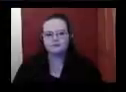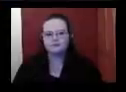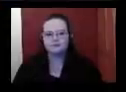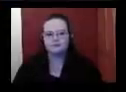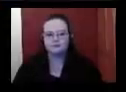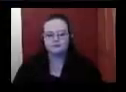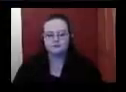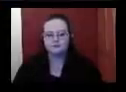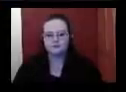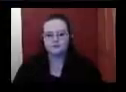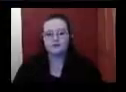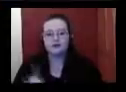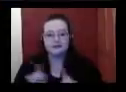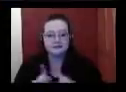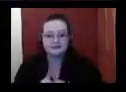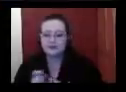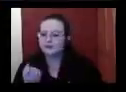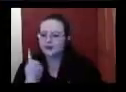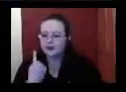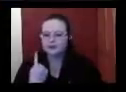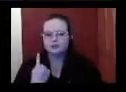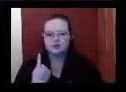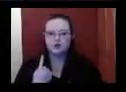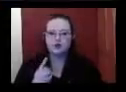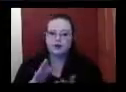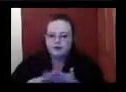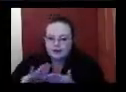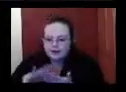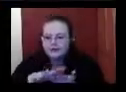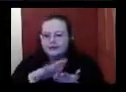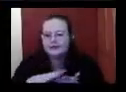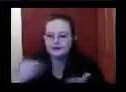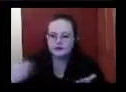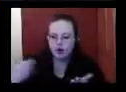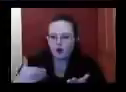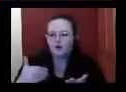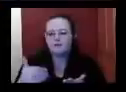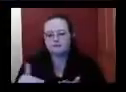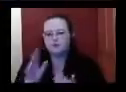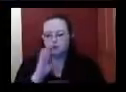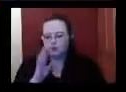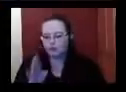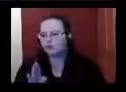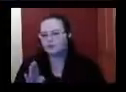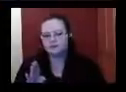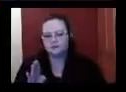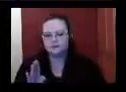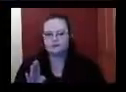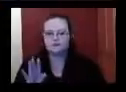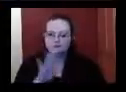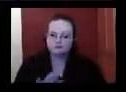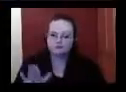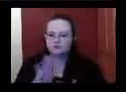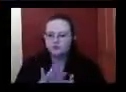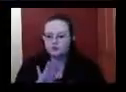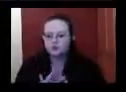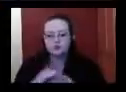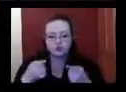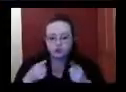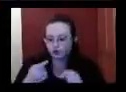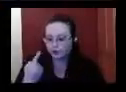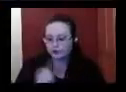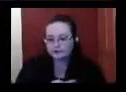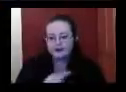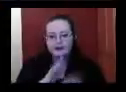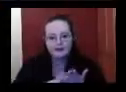As we did last year, we'll also continue with enhanced cleaning and disinfection throughout the building during the school day when